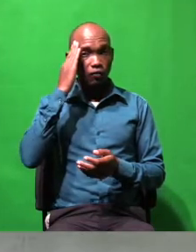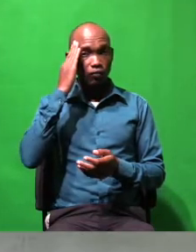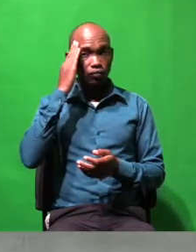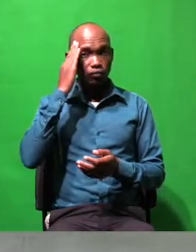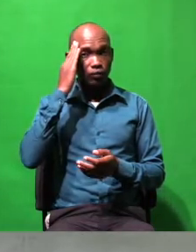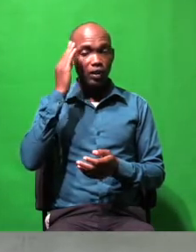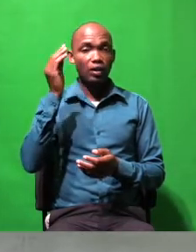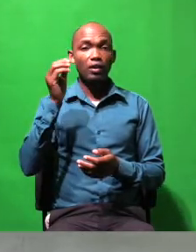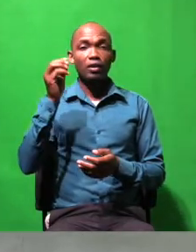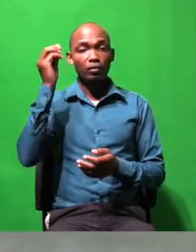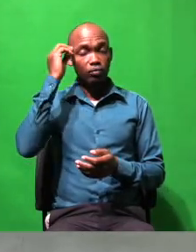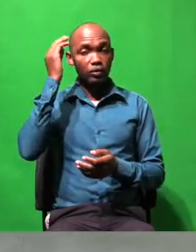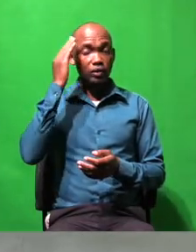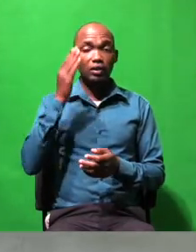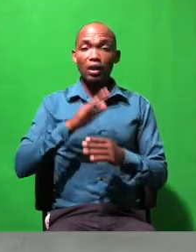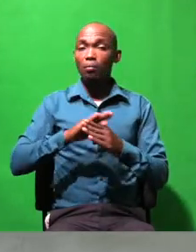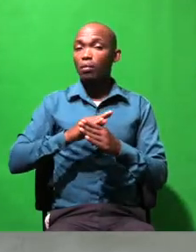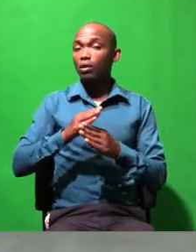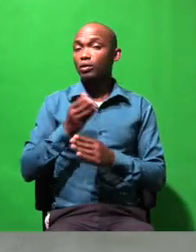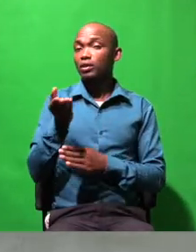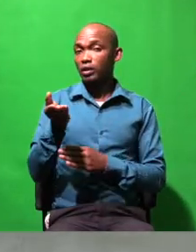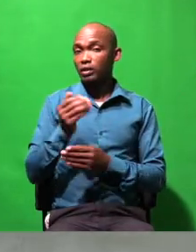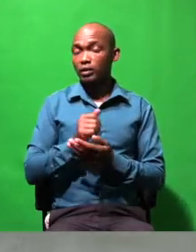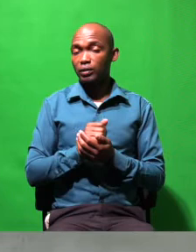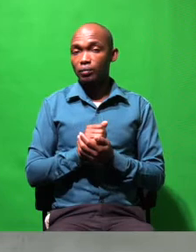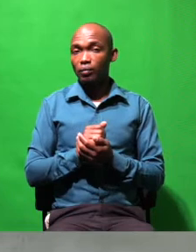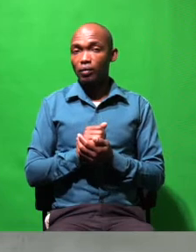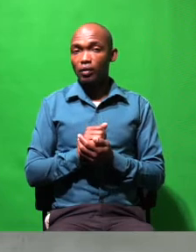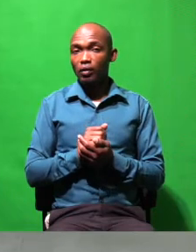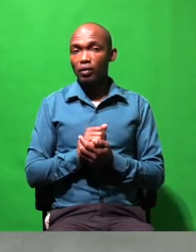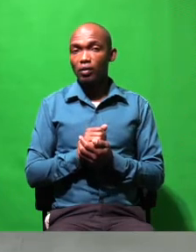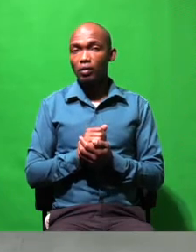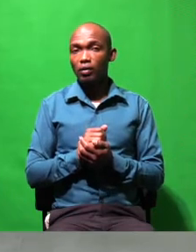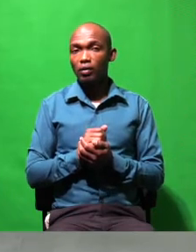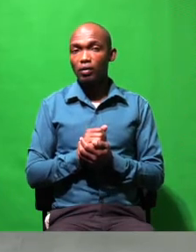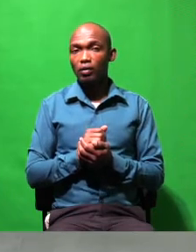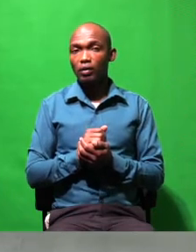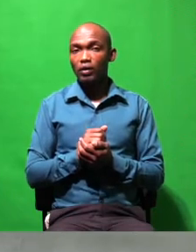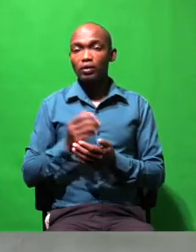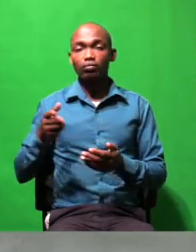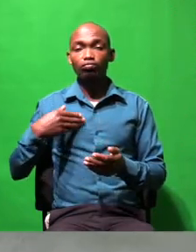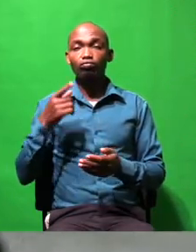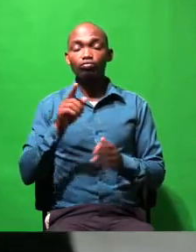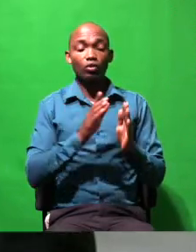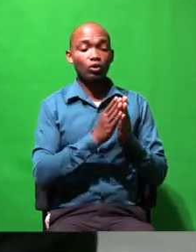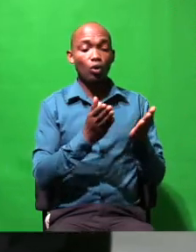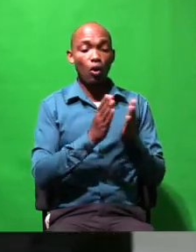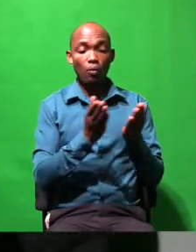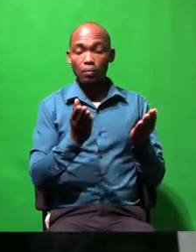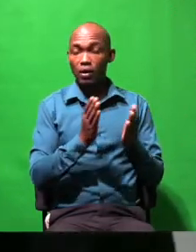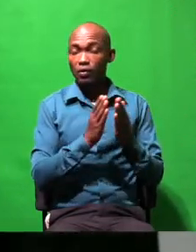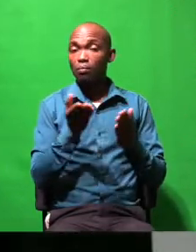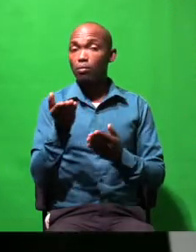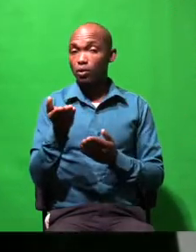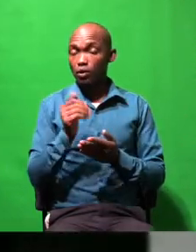this aspect. So for that, let you open your textbook, please. Let